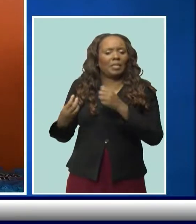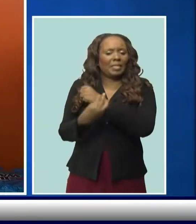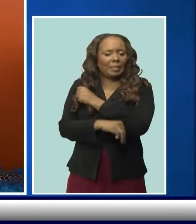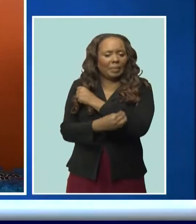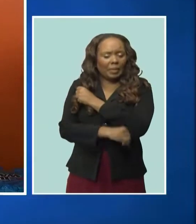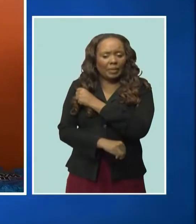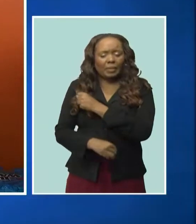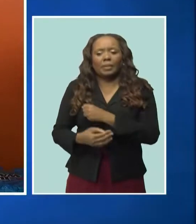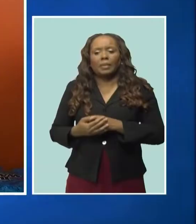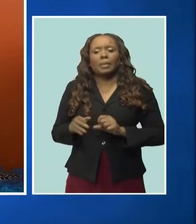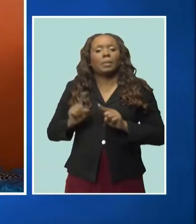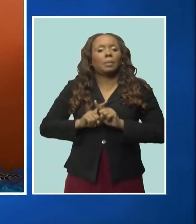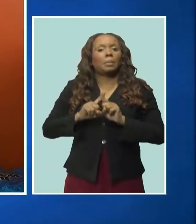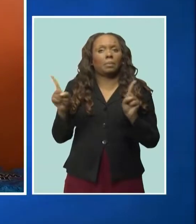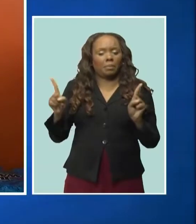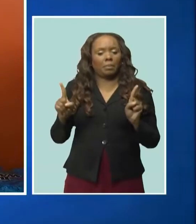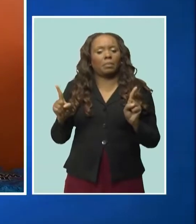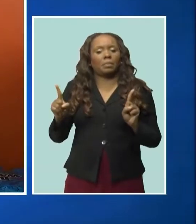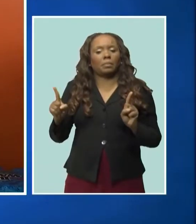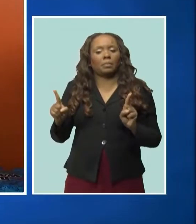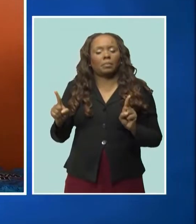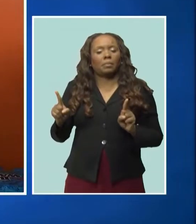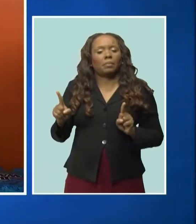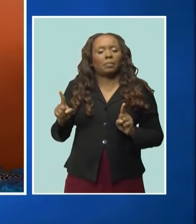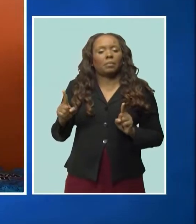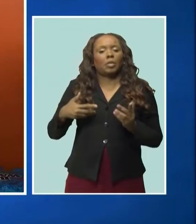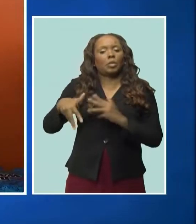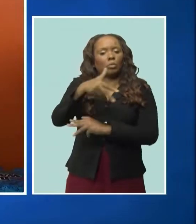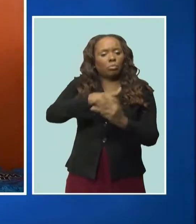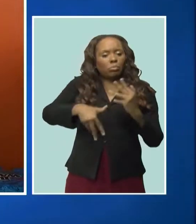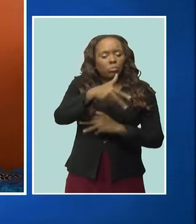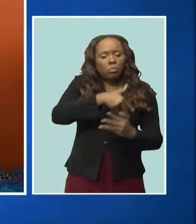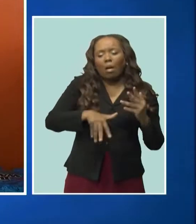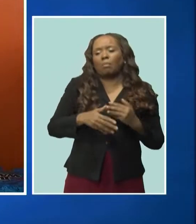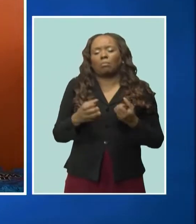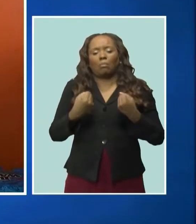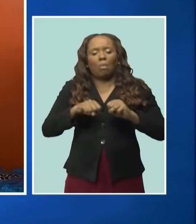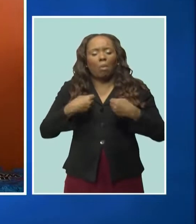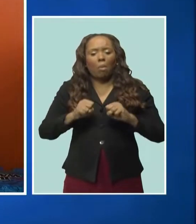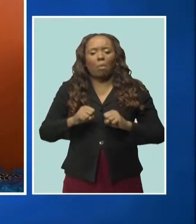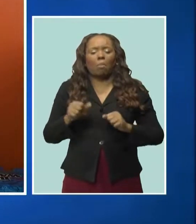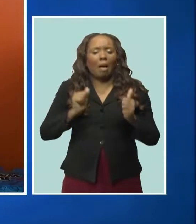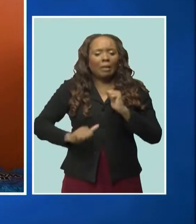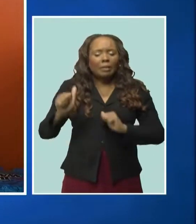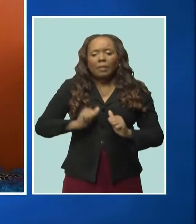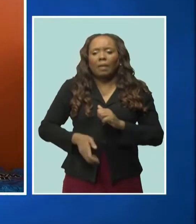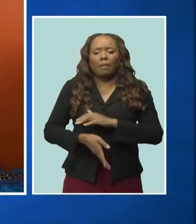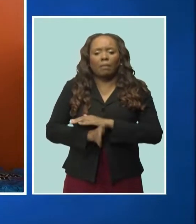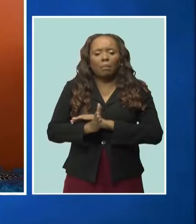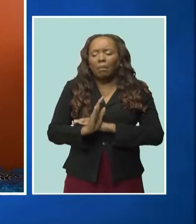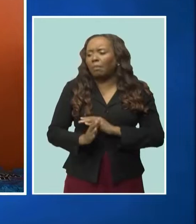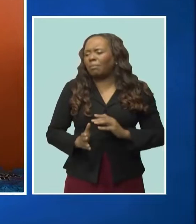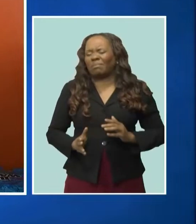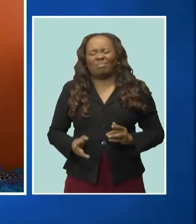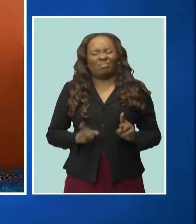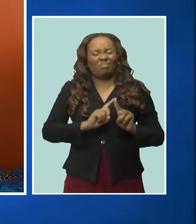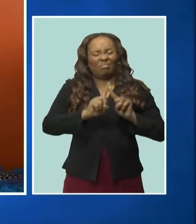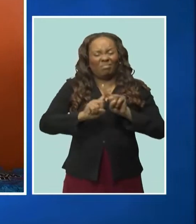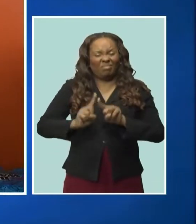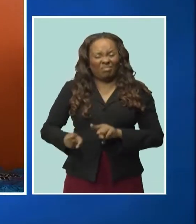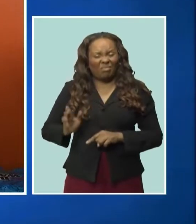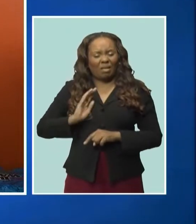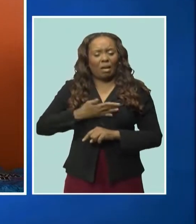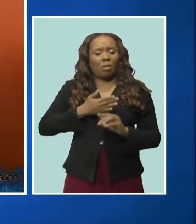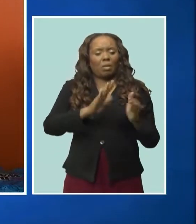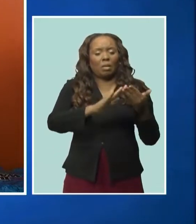that the intervention of social engagement, sporting activity, football, and so on within our